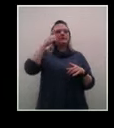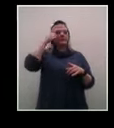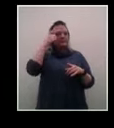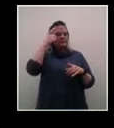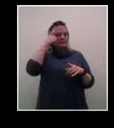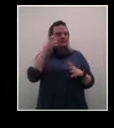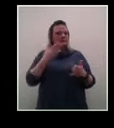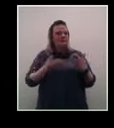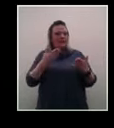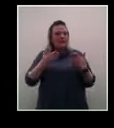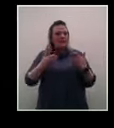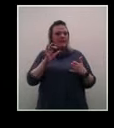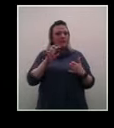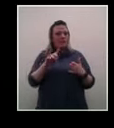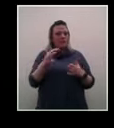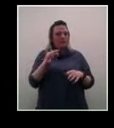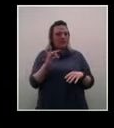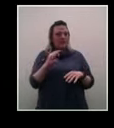of COVID-19,